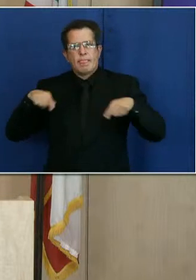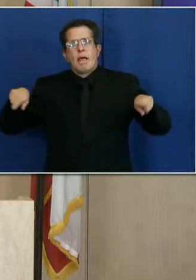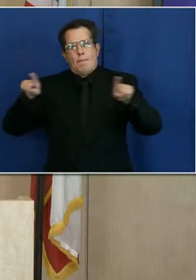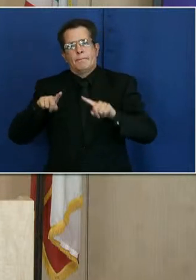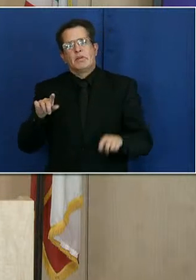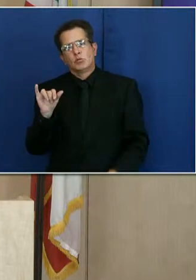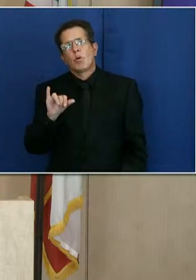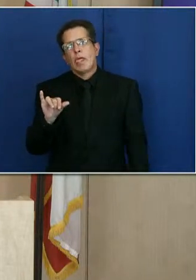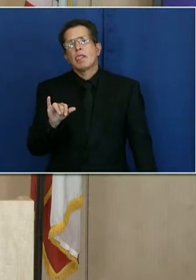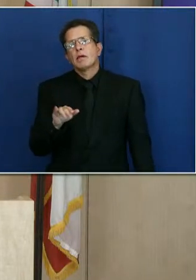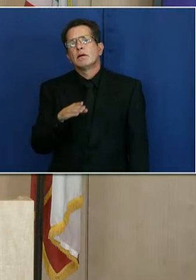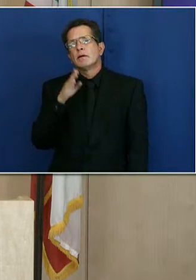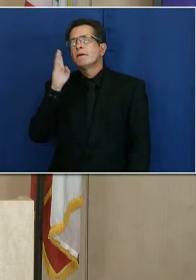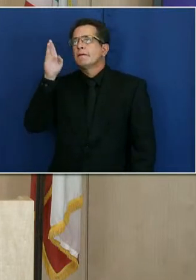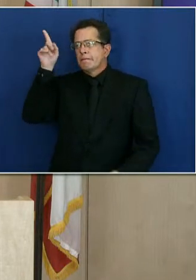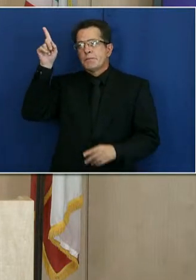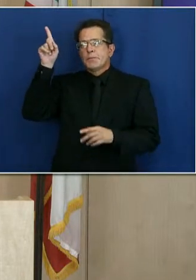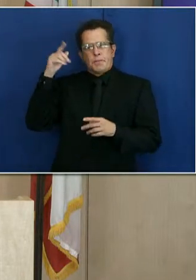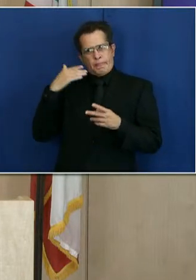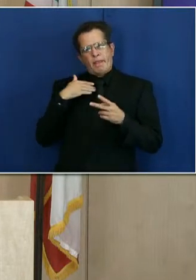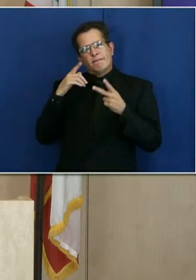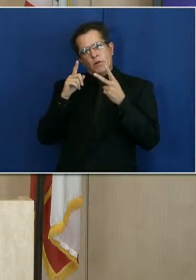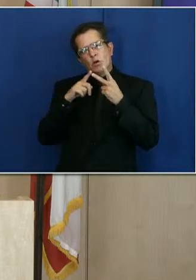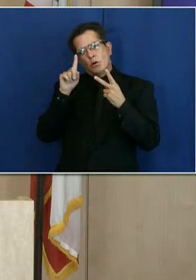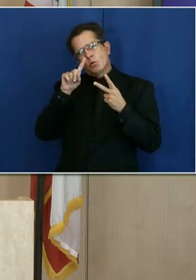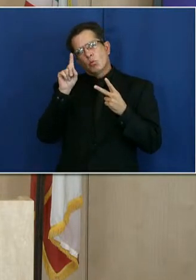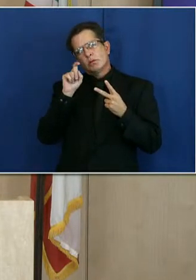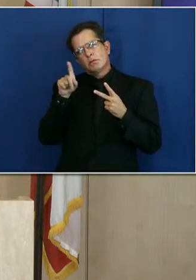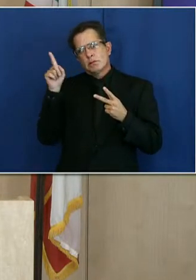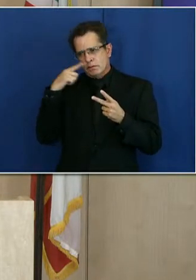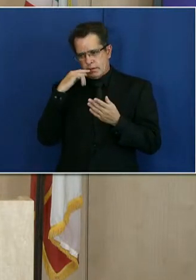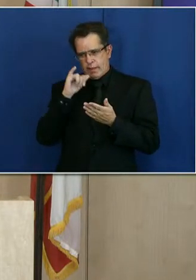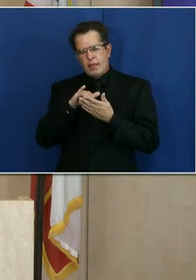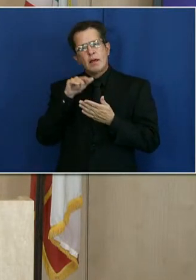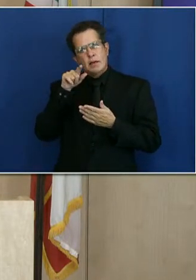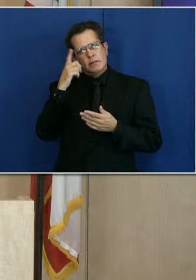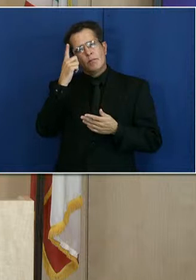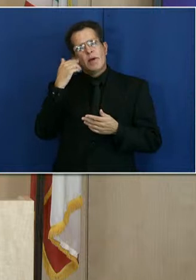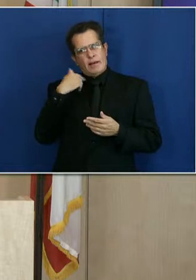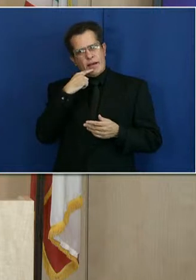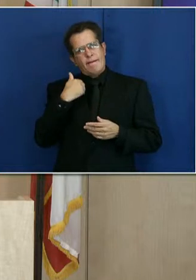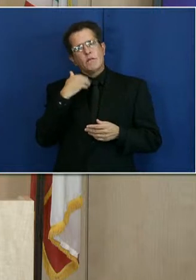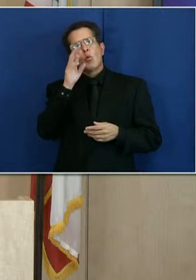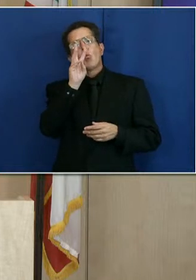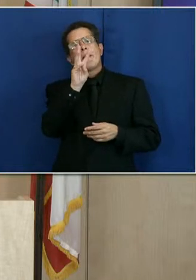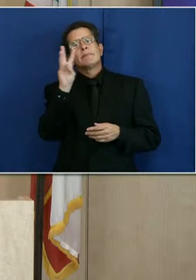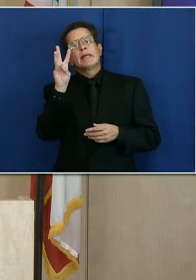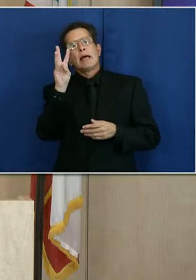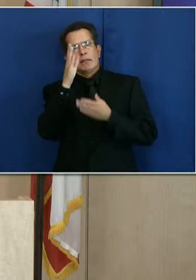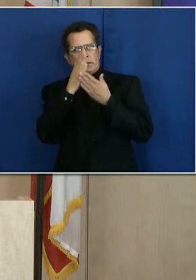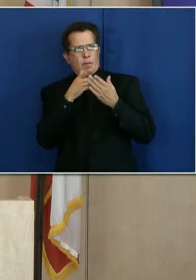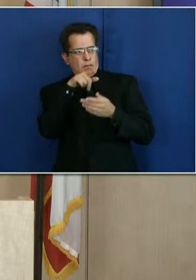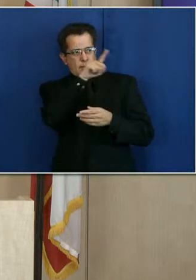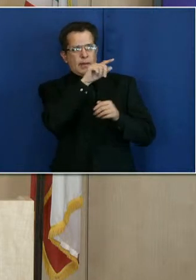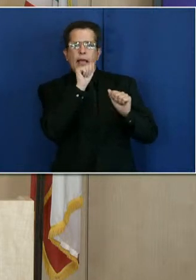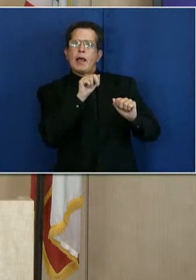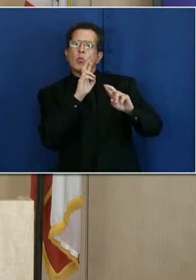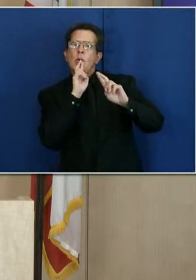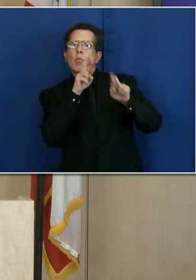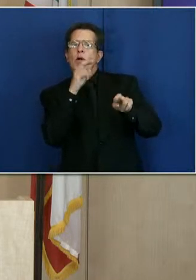and I actually spoke with someone from the community council, and they mentioned that there's a website where residents can report off-campus